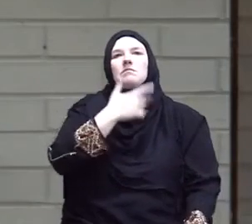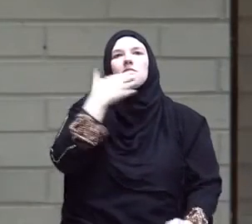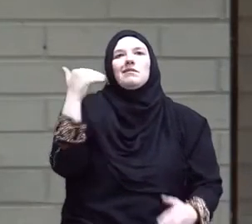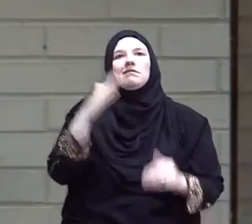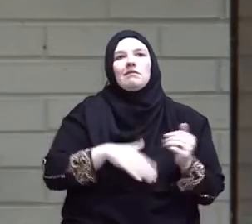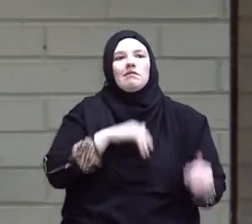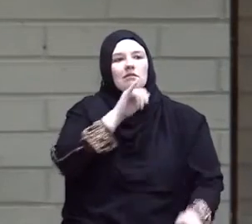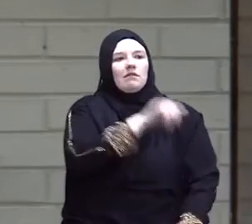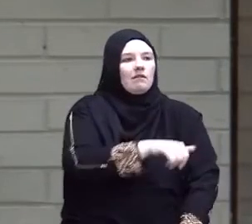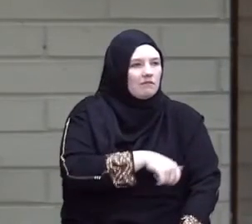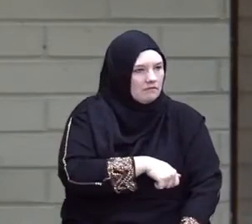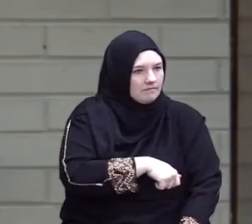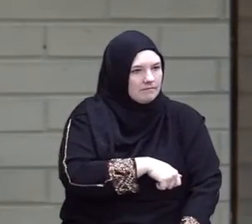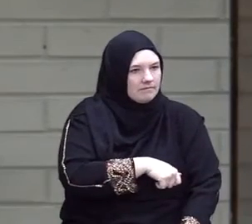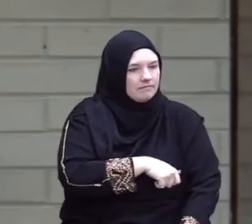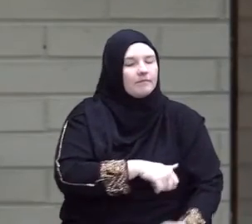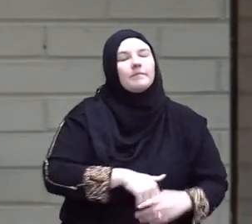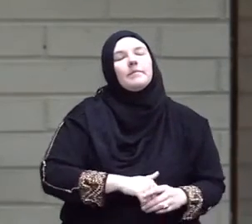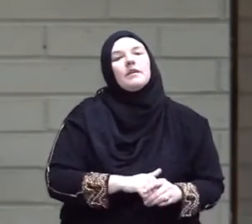in arrogance.